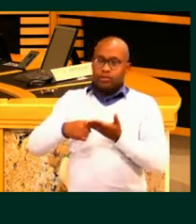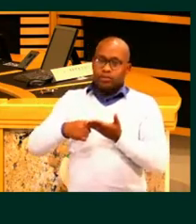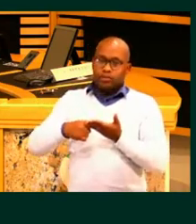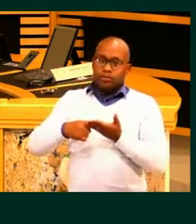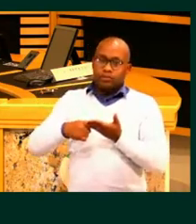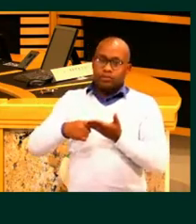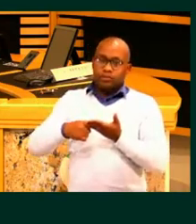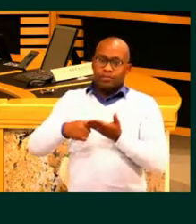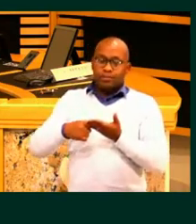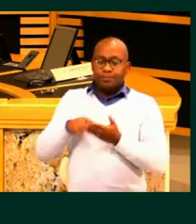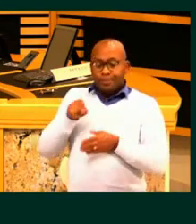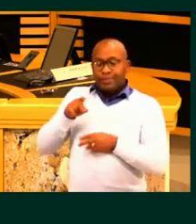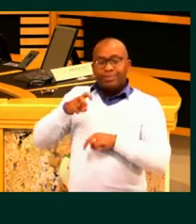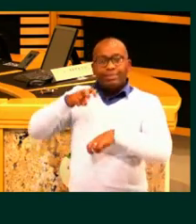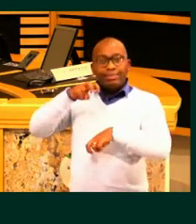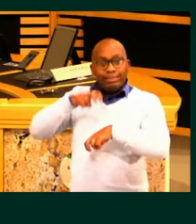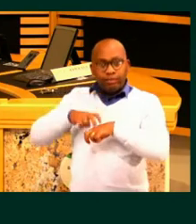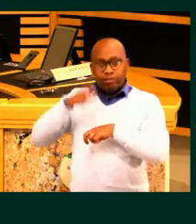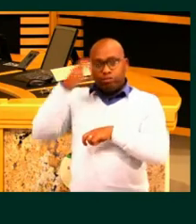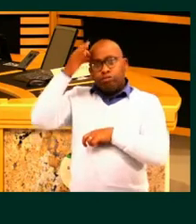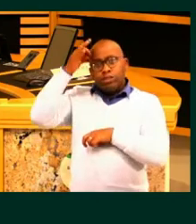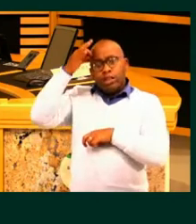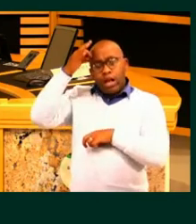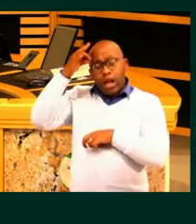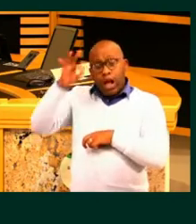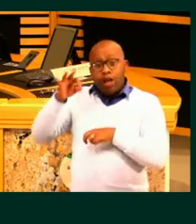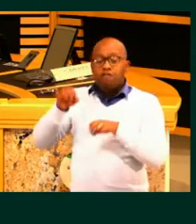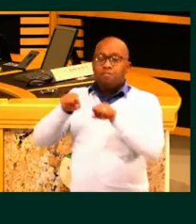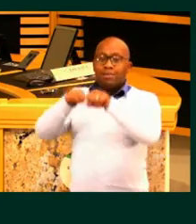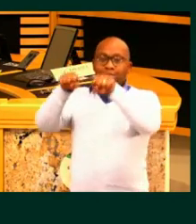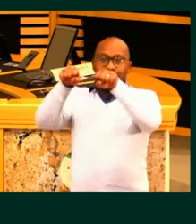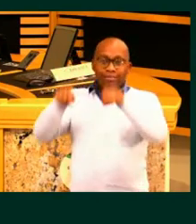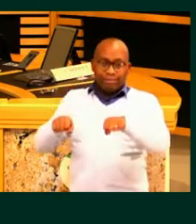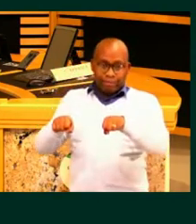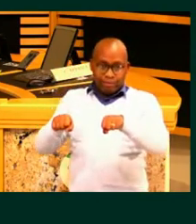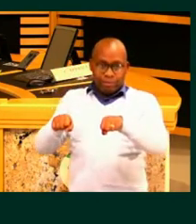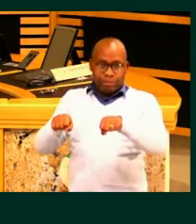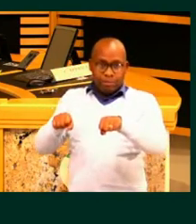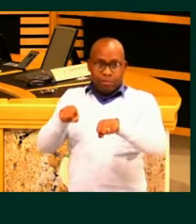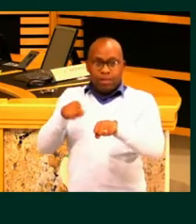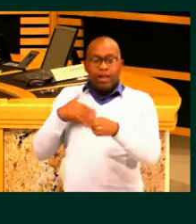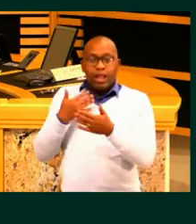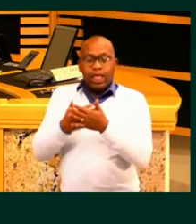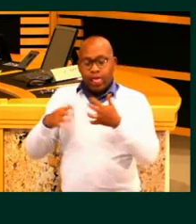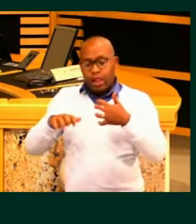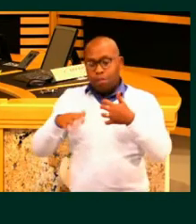government machiner that can rise to the